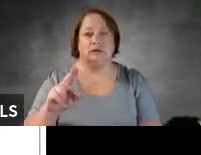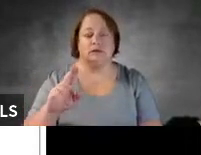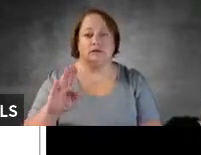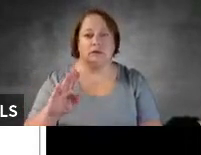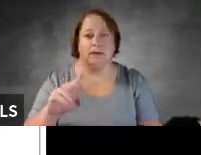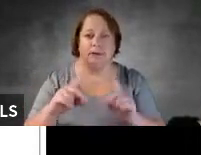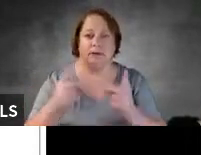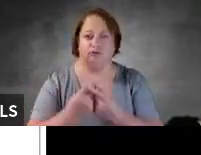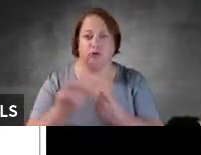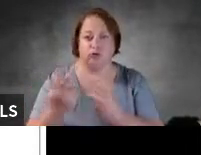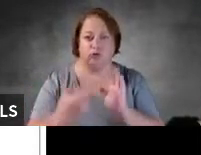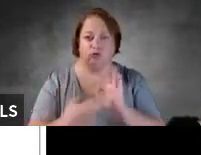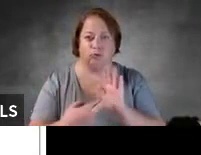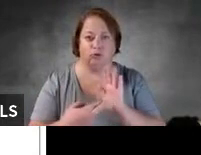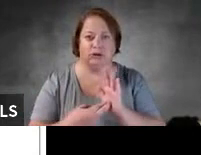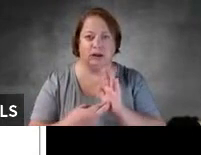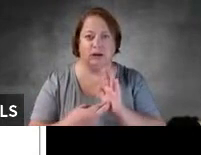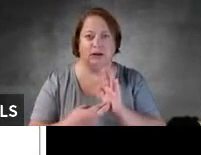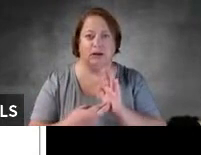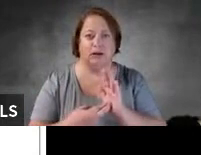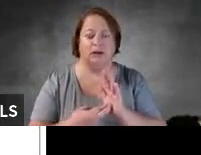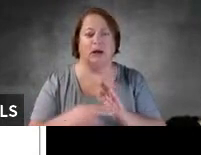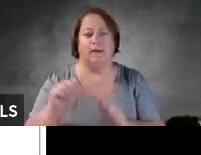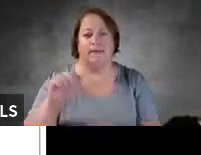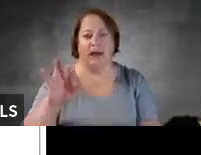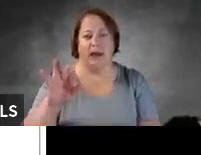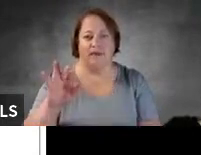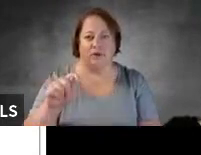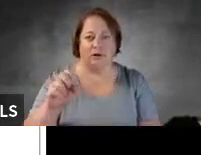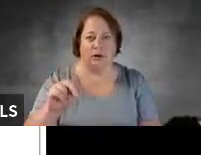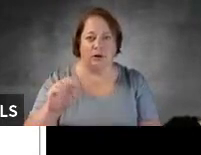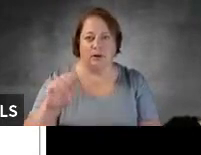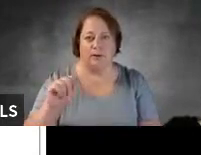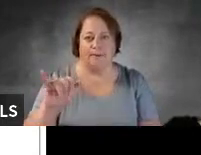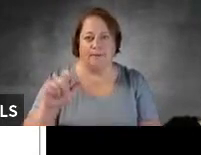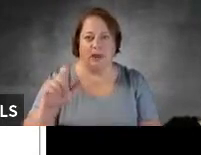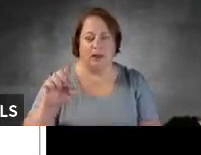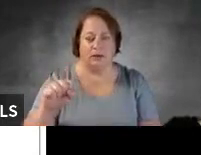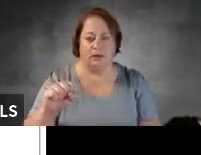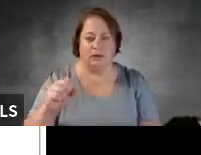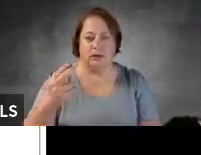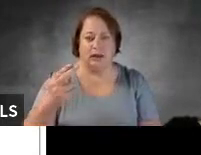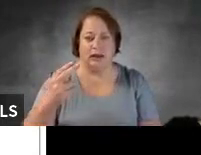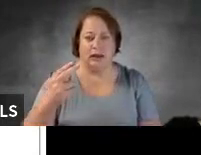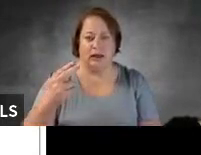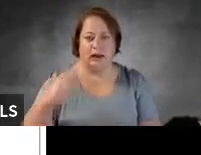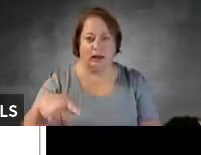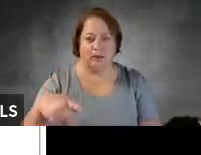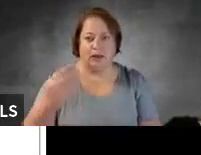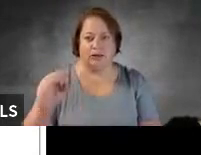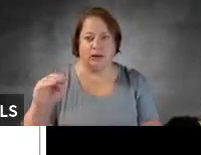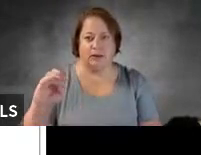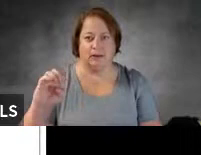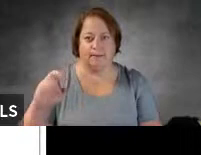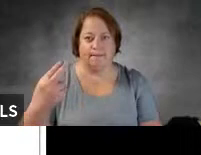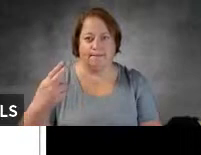representative. I served Afton, Bayless, Hancock Place, and Melville school districts.